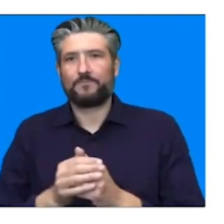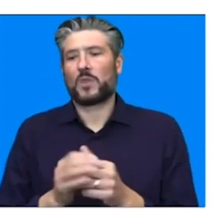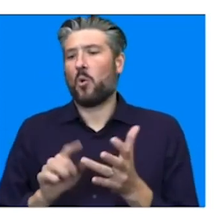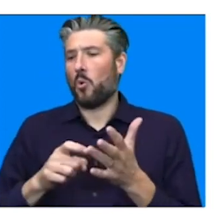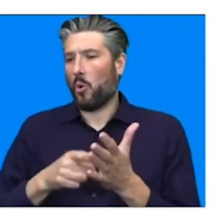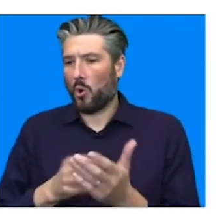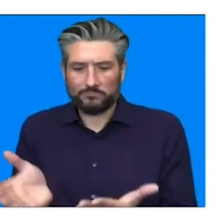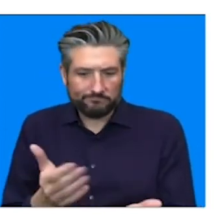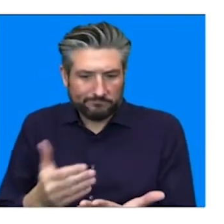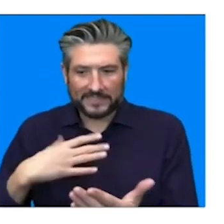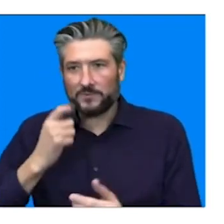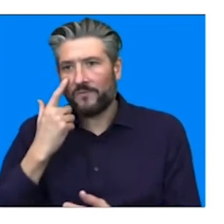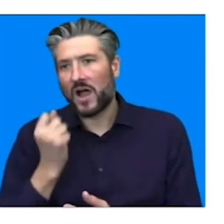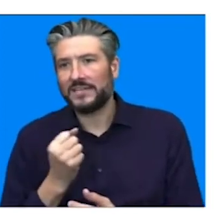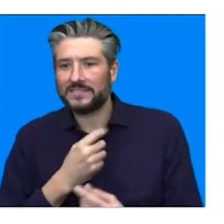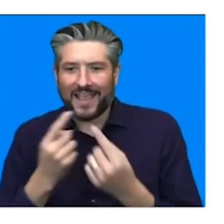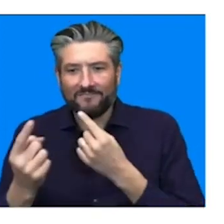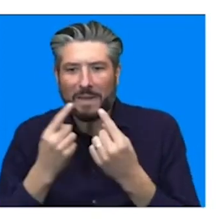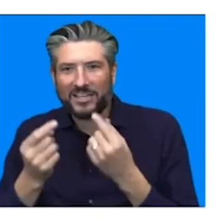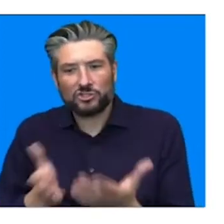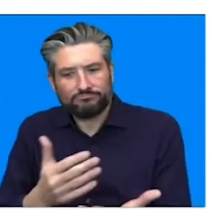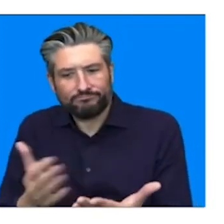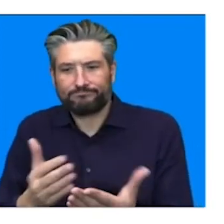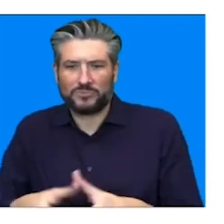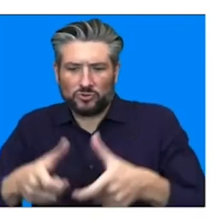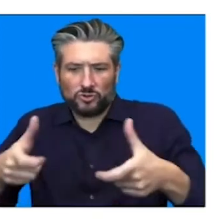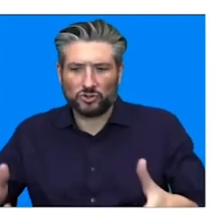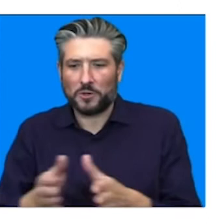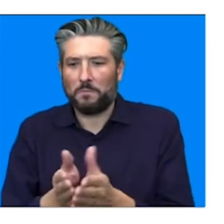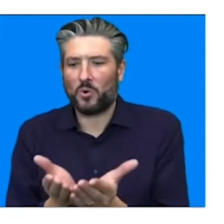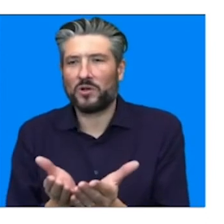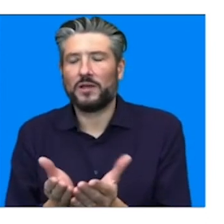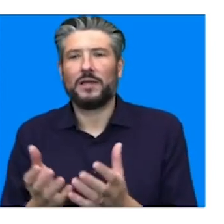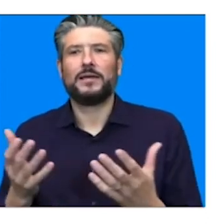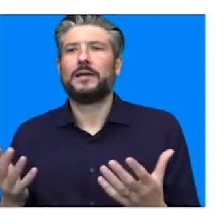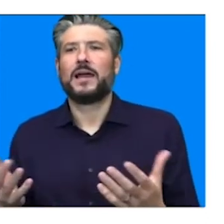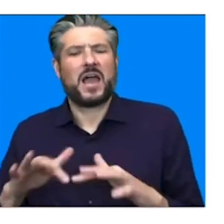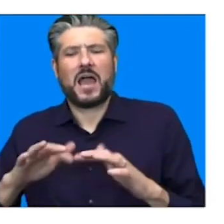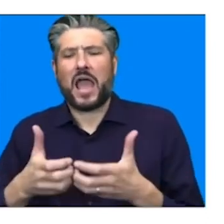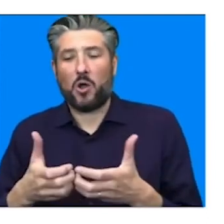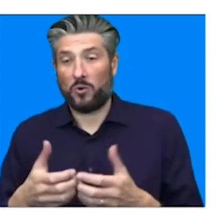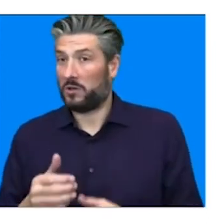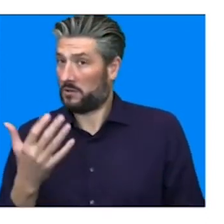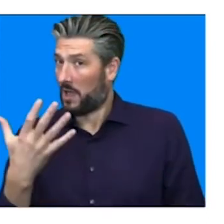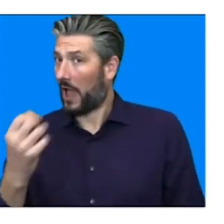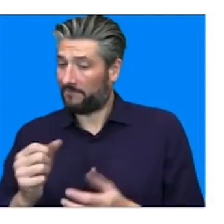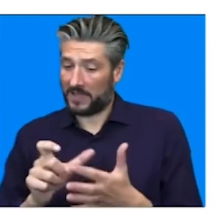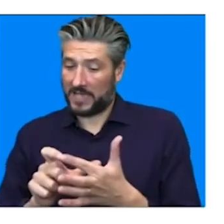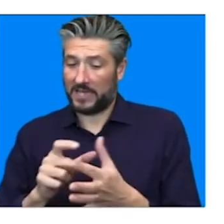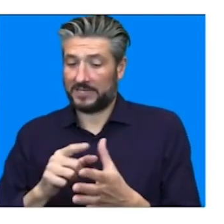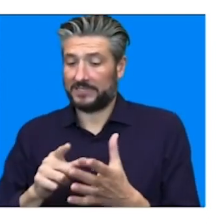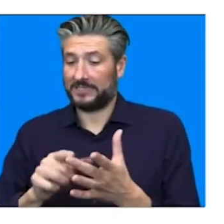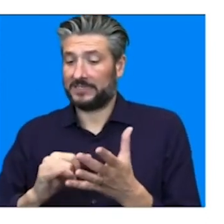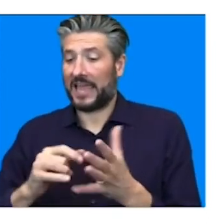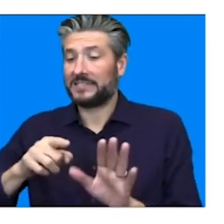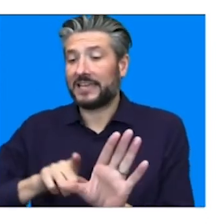information from a large, complicated structure? Well, this is where Daisy comes in. And to give